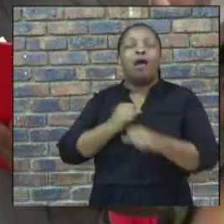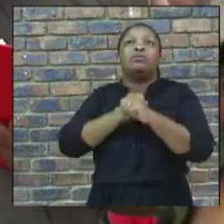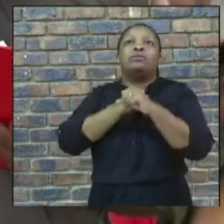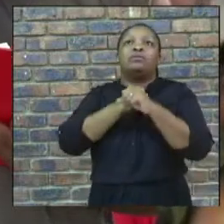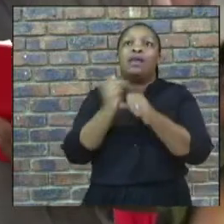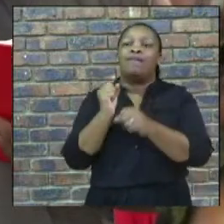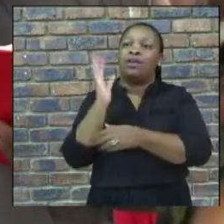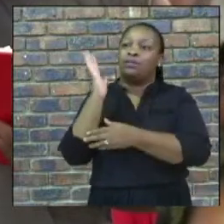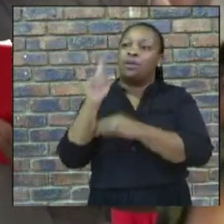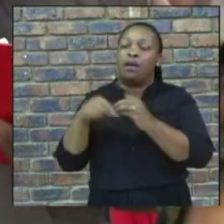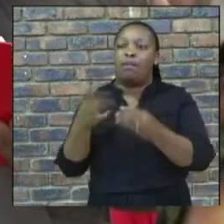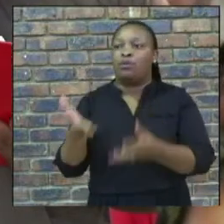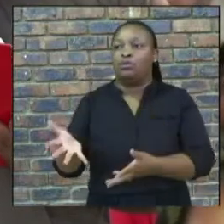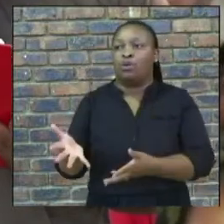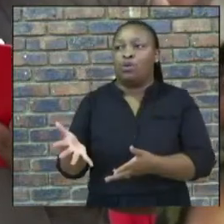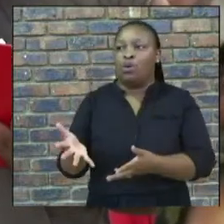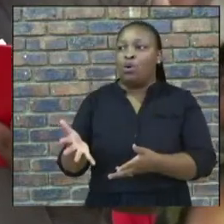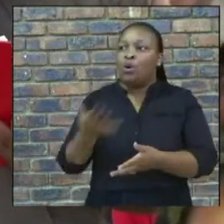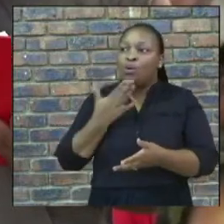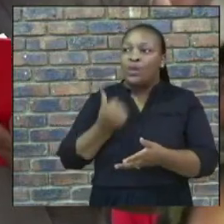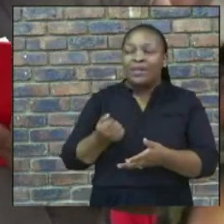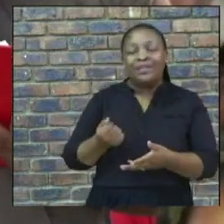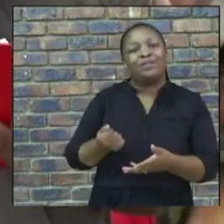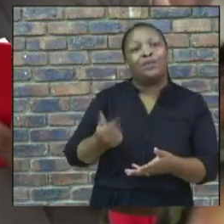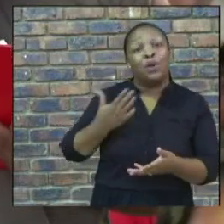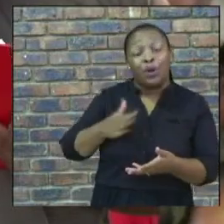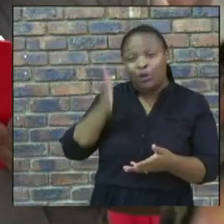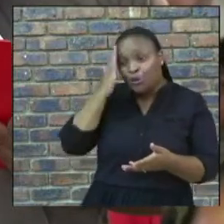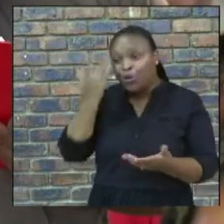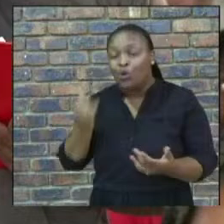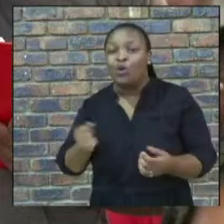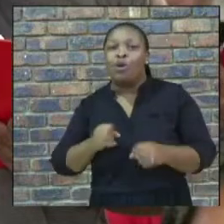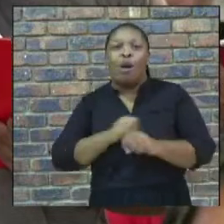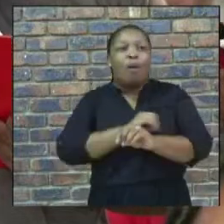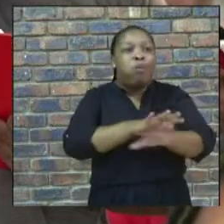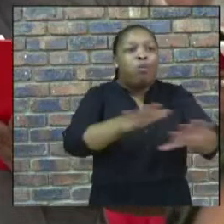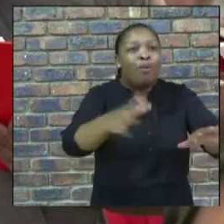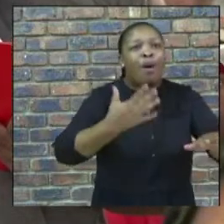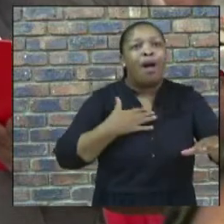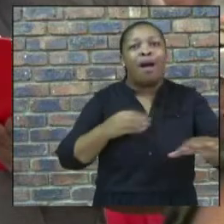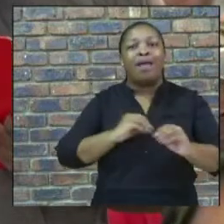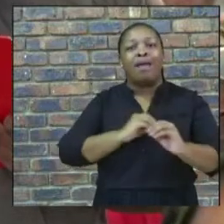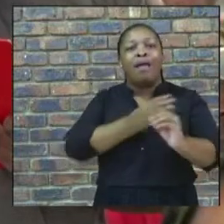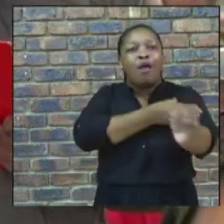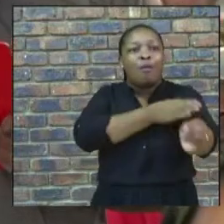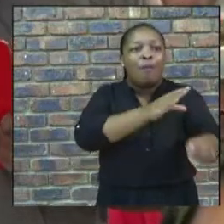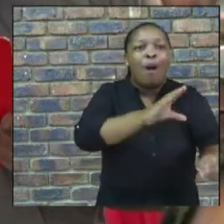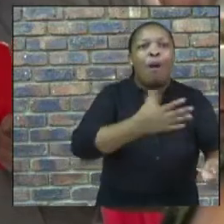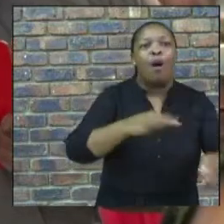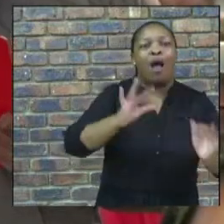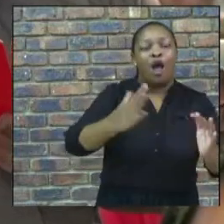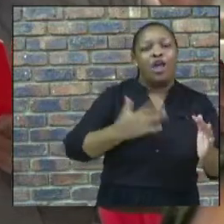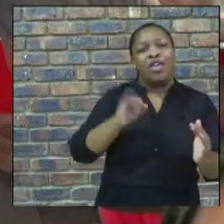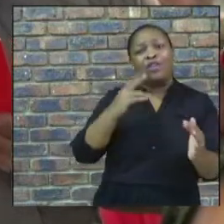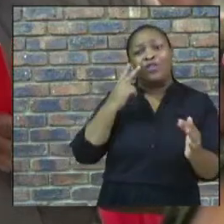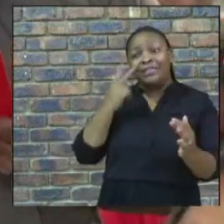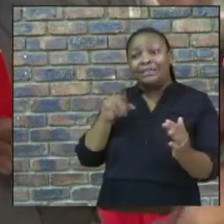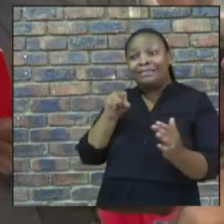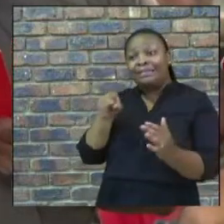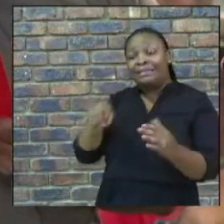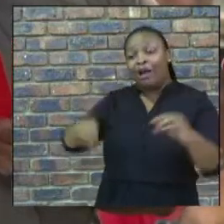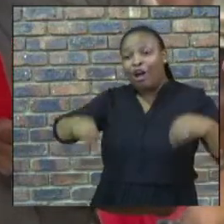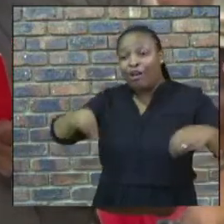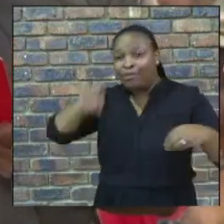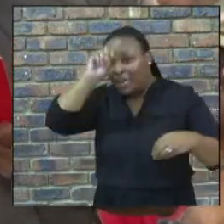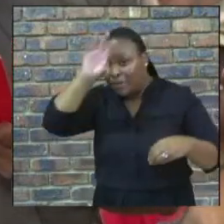yokuthi, there shall be outreach program where people are empowered. Ukuthi, when we speak about mining, what does